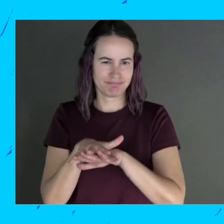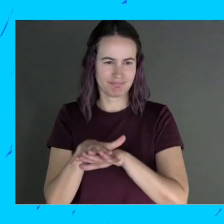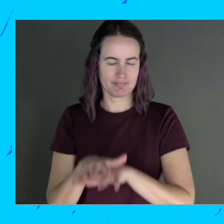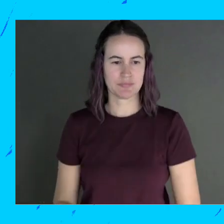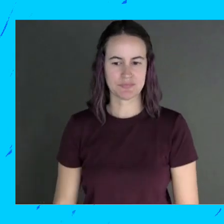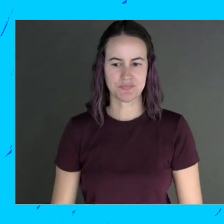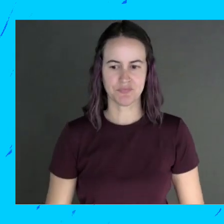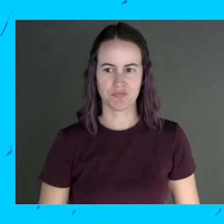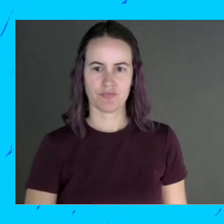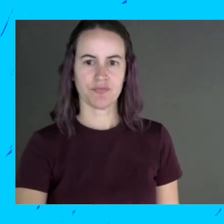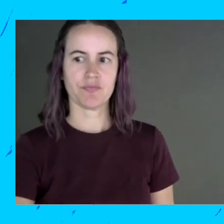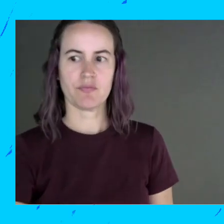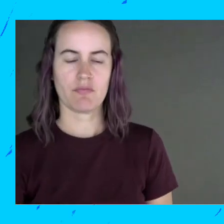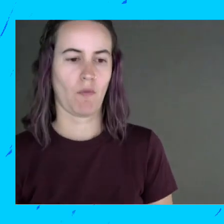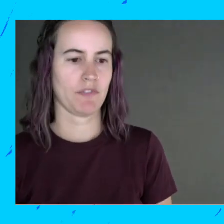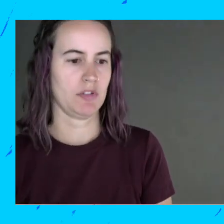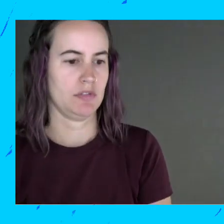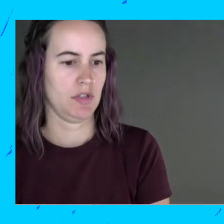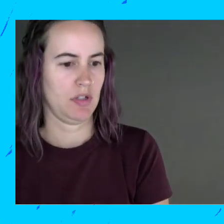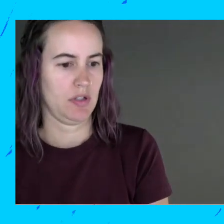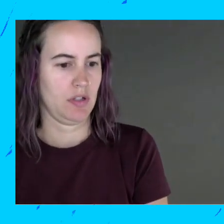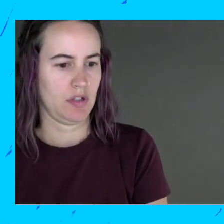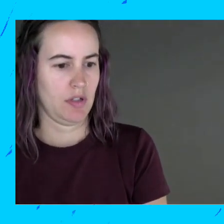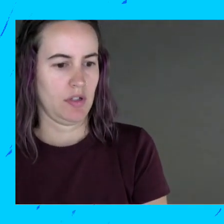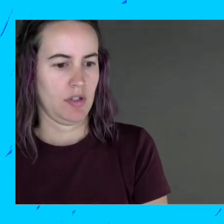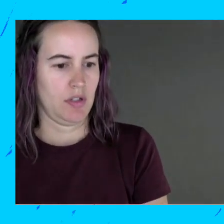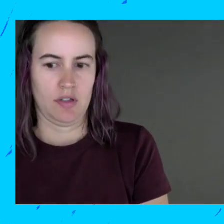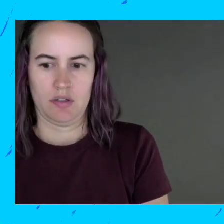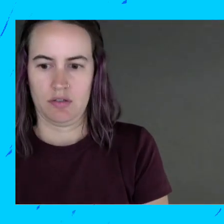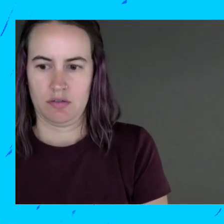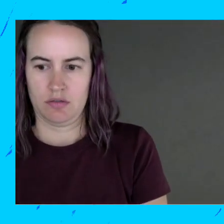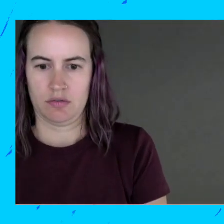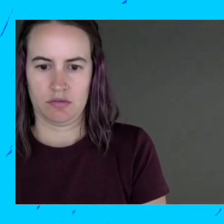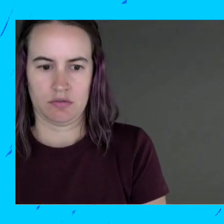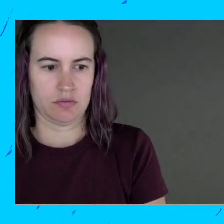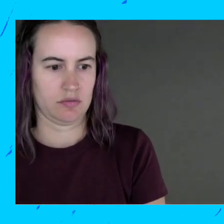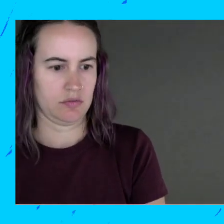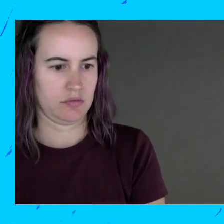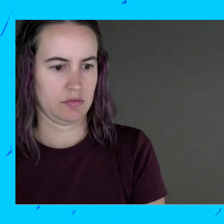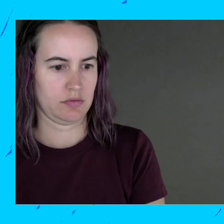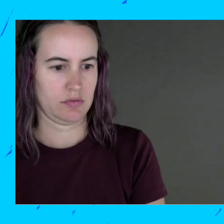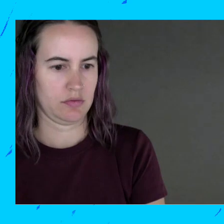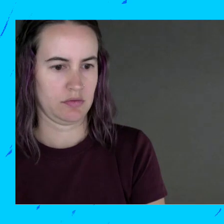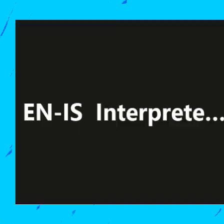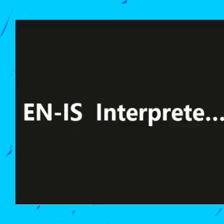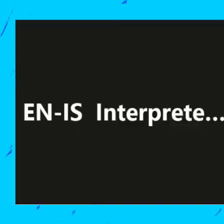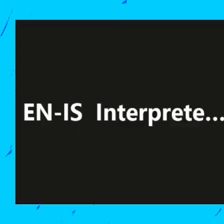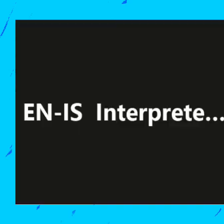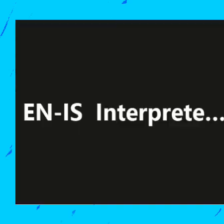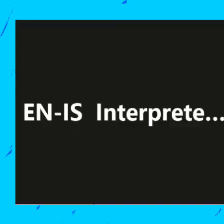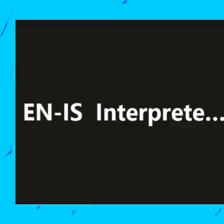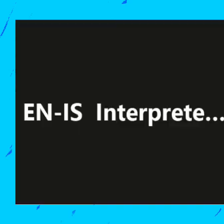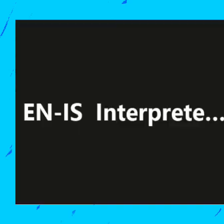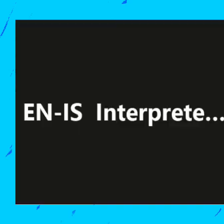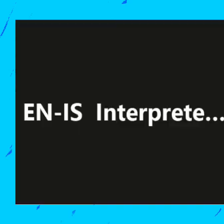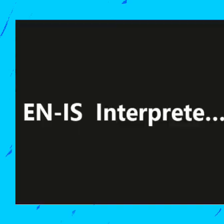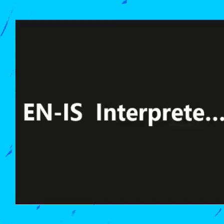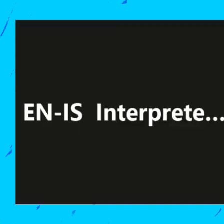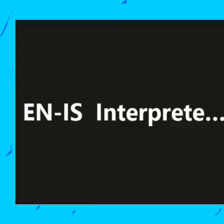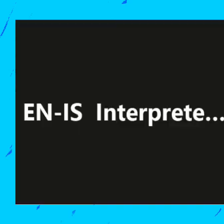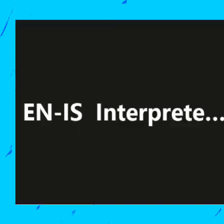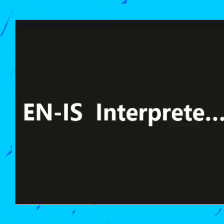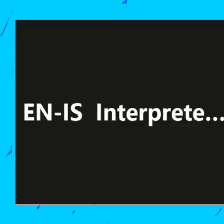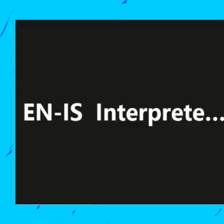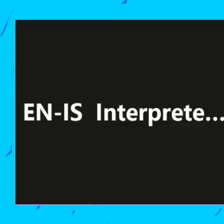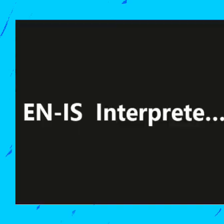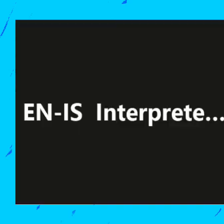be multisectoral and that we have to recognize that there are different types of adolescents. And obviously, we all have